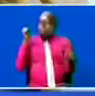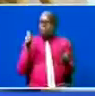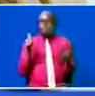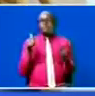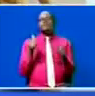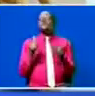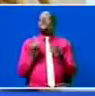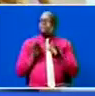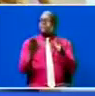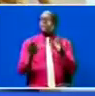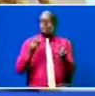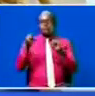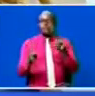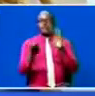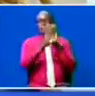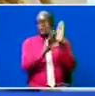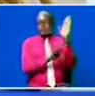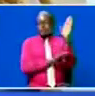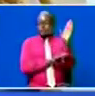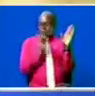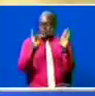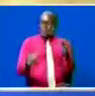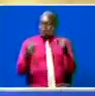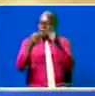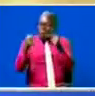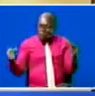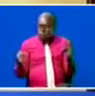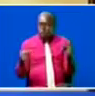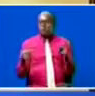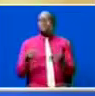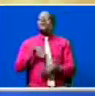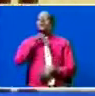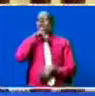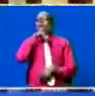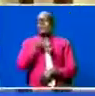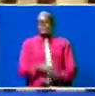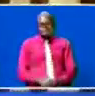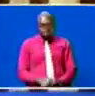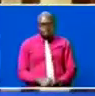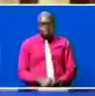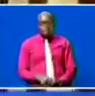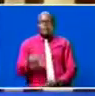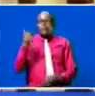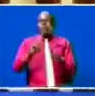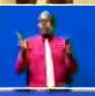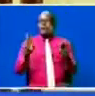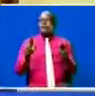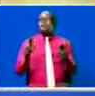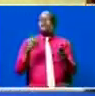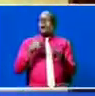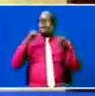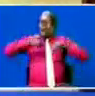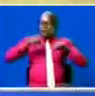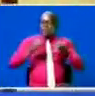have a referendum, a stand that contradicts that of opposition leader Raila Odinga, who already has a secret